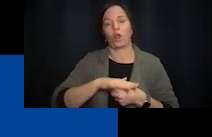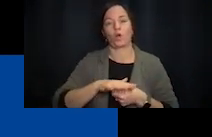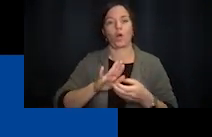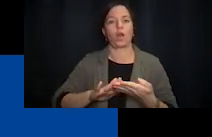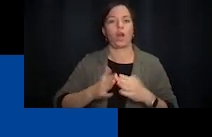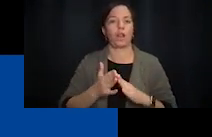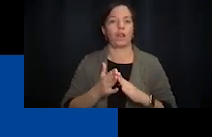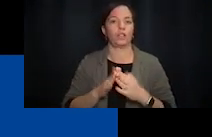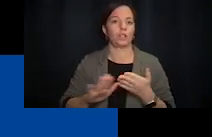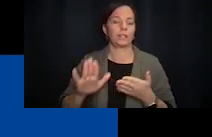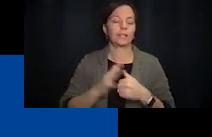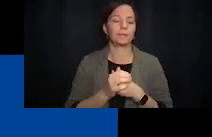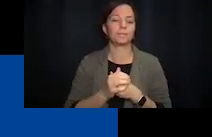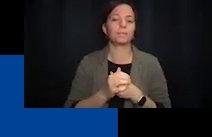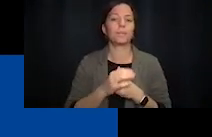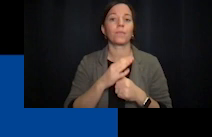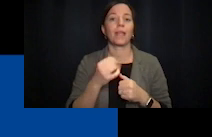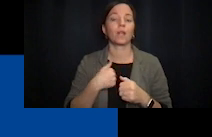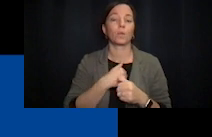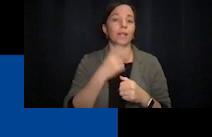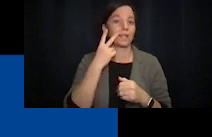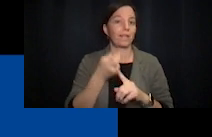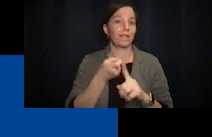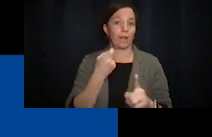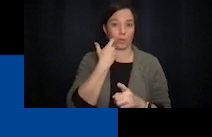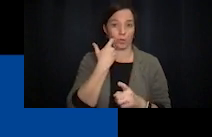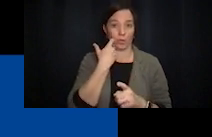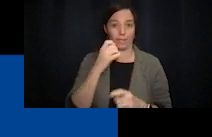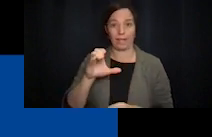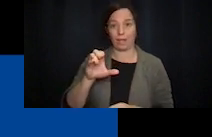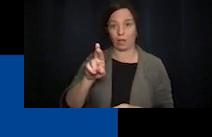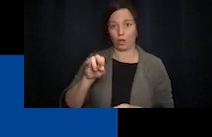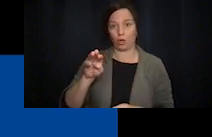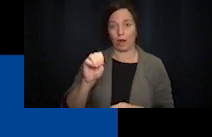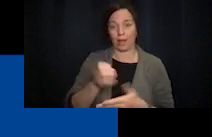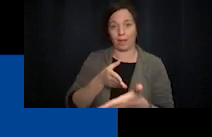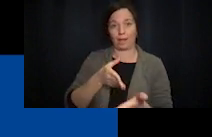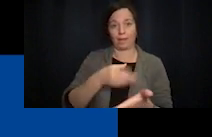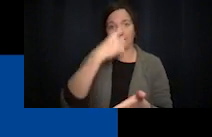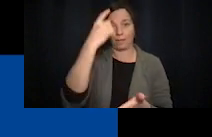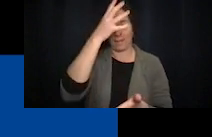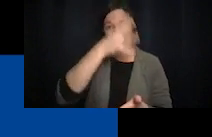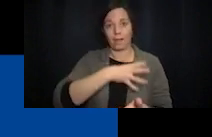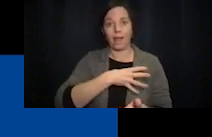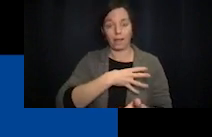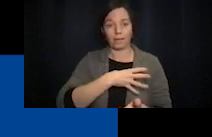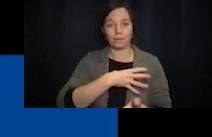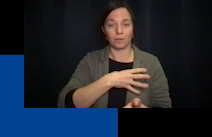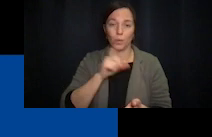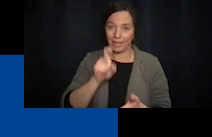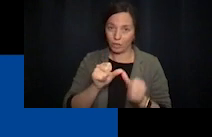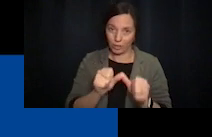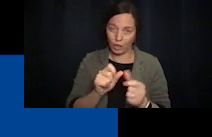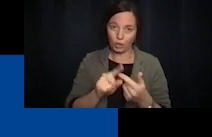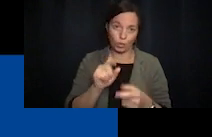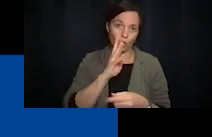as we're seeing from the most recent crime against a Black man, we can need to continue to talk